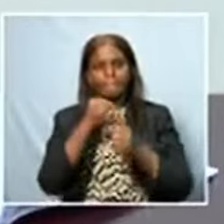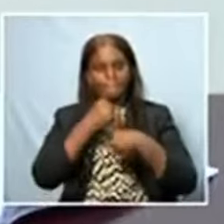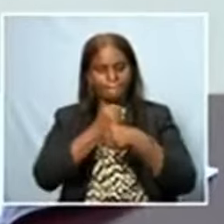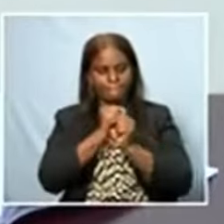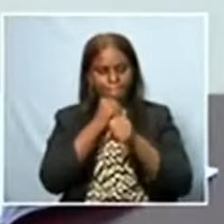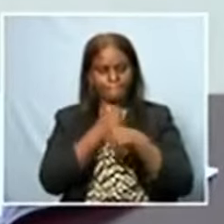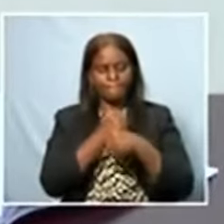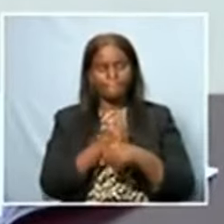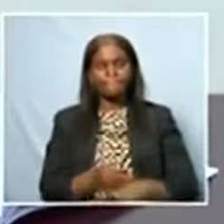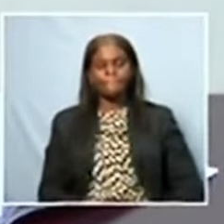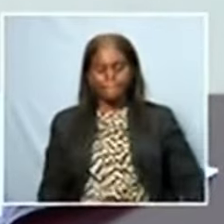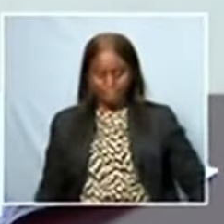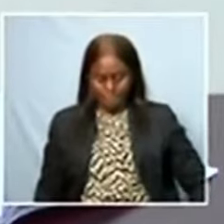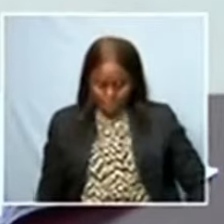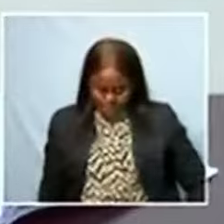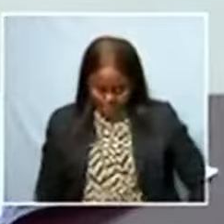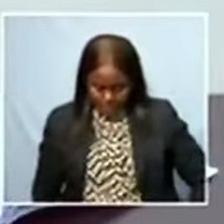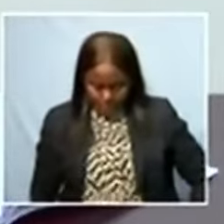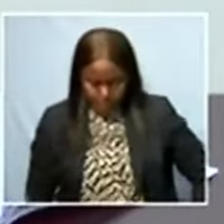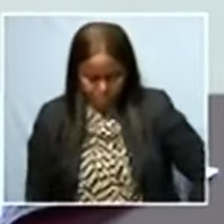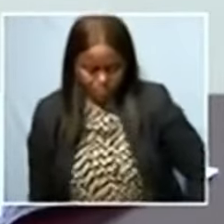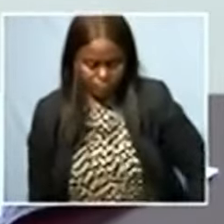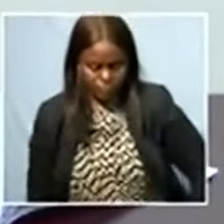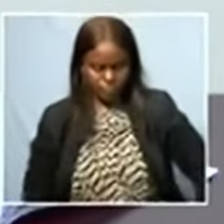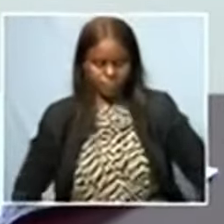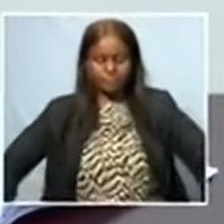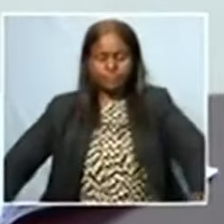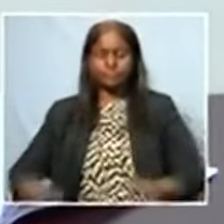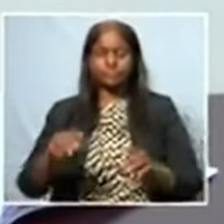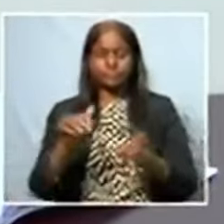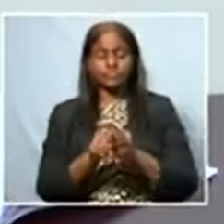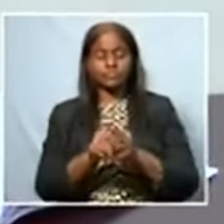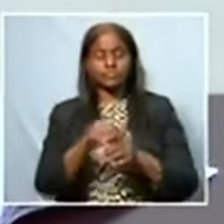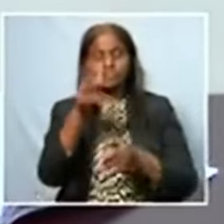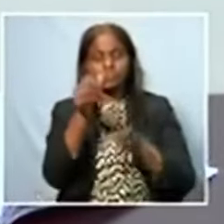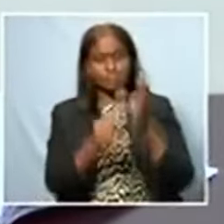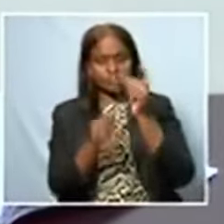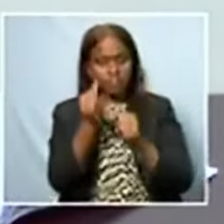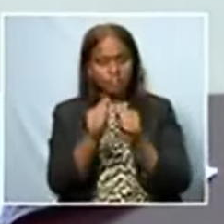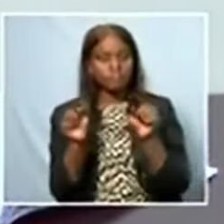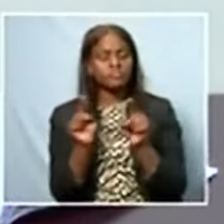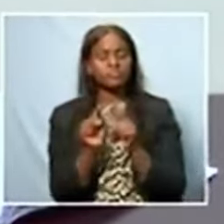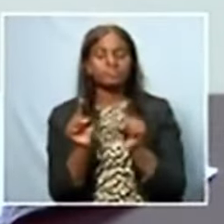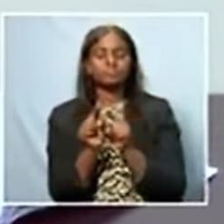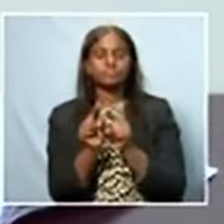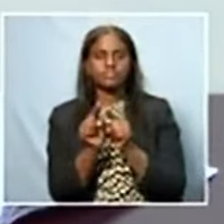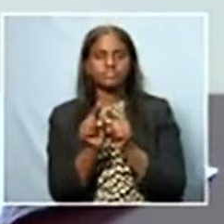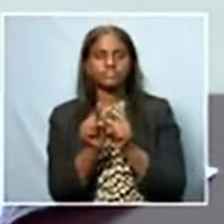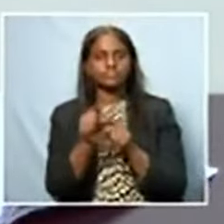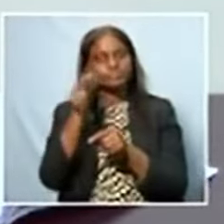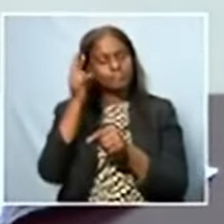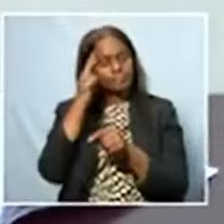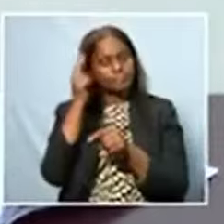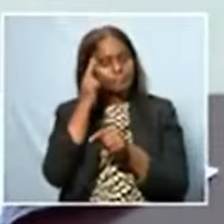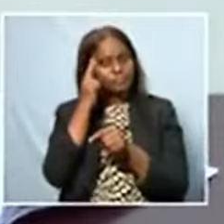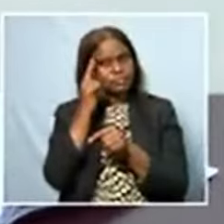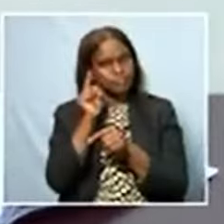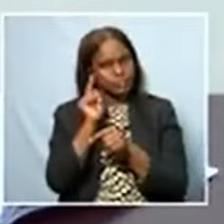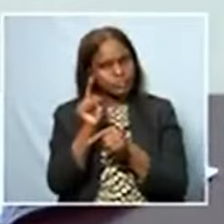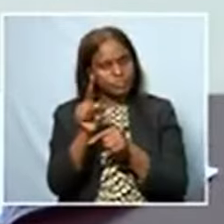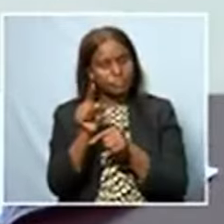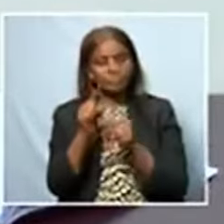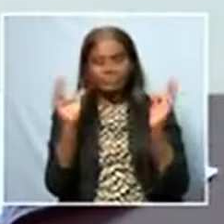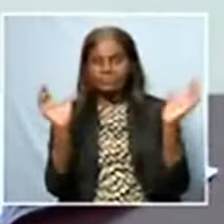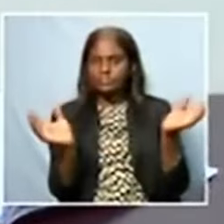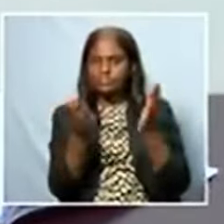manufacturing. And on the milk production as well, remember the drive is also to